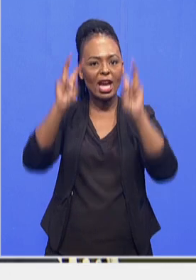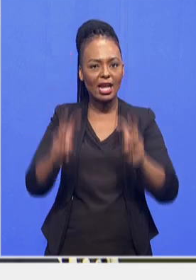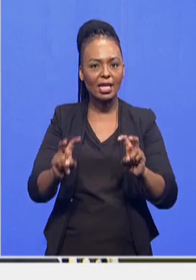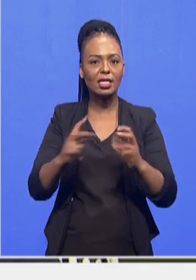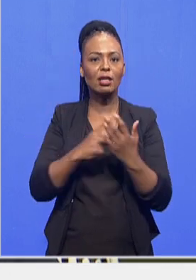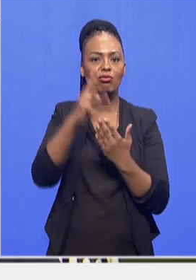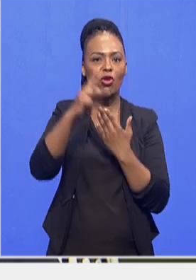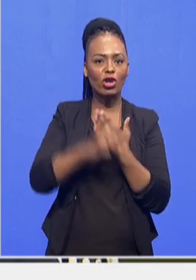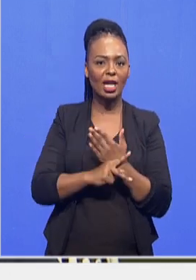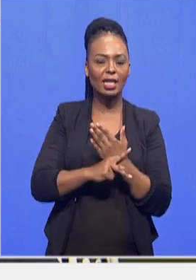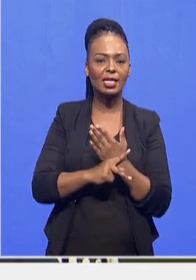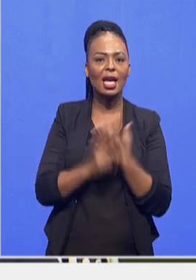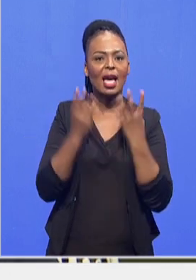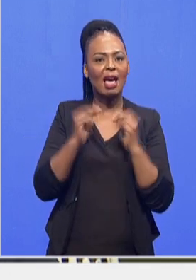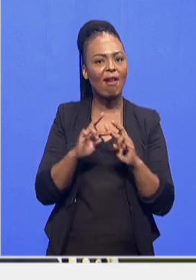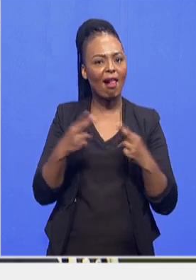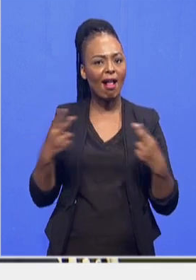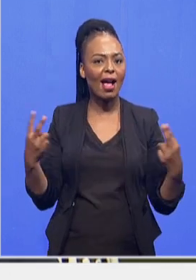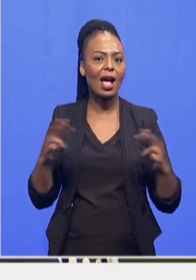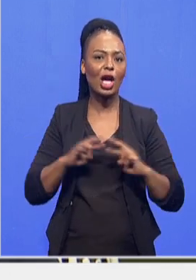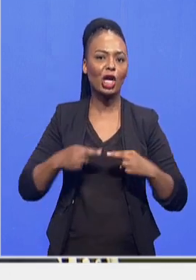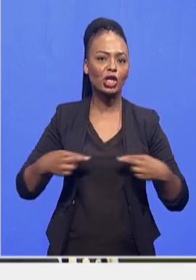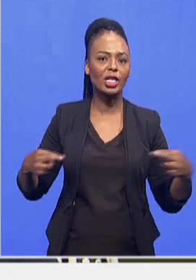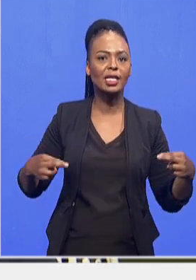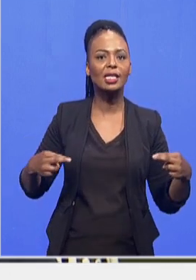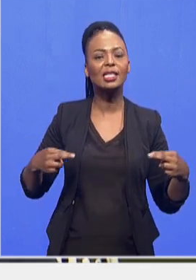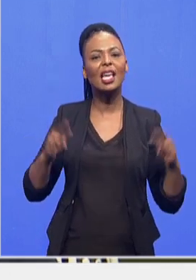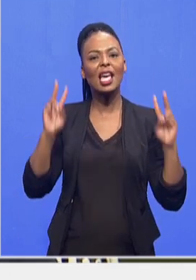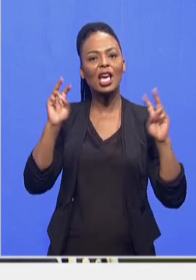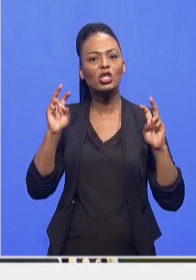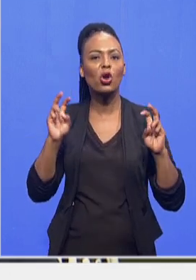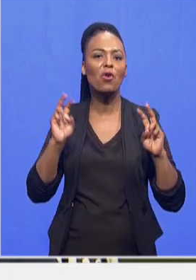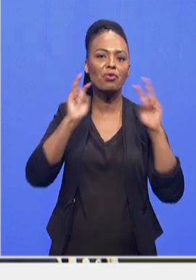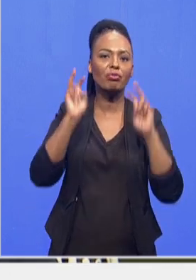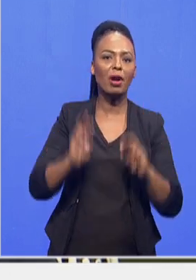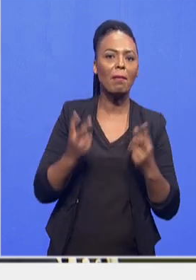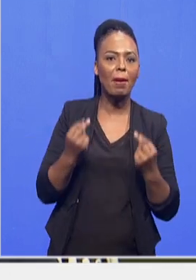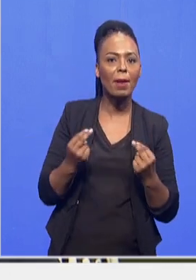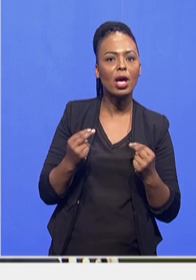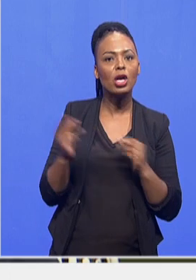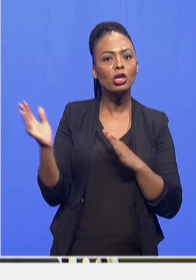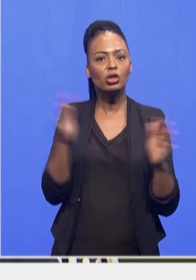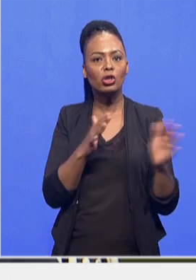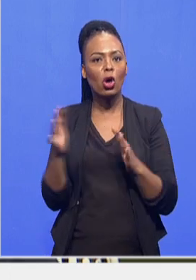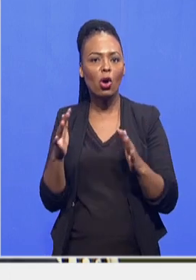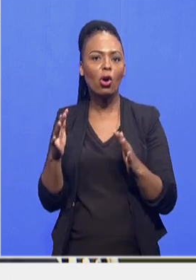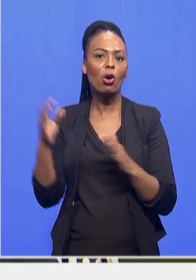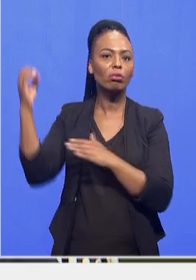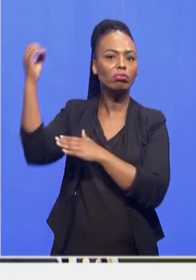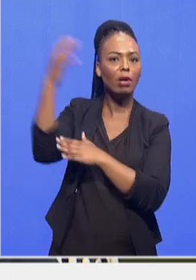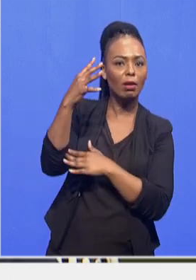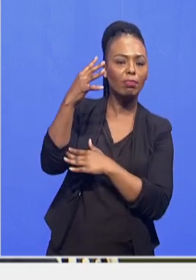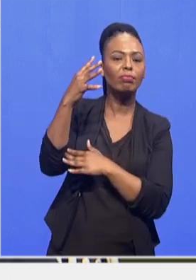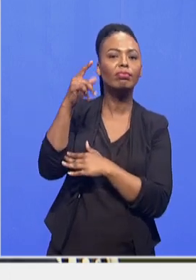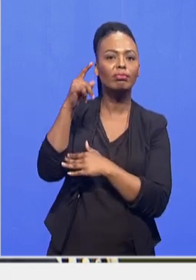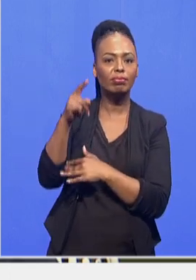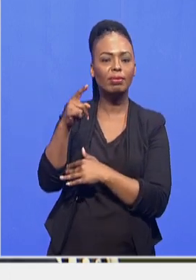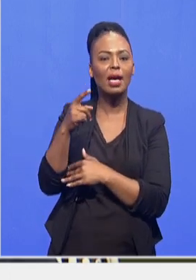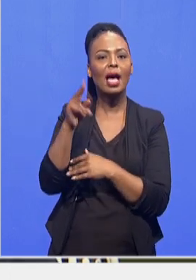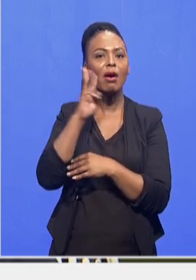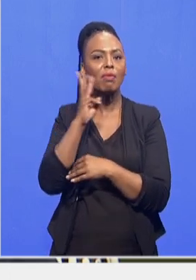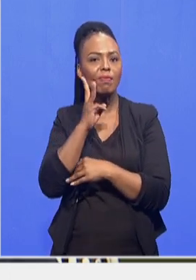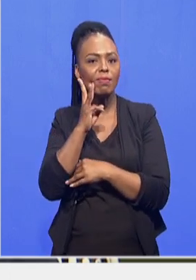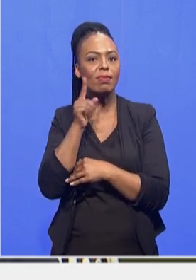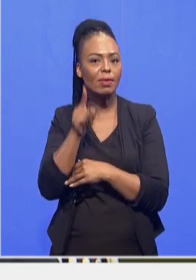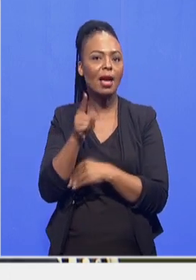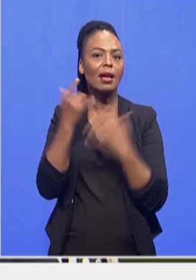have vast resources in terms of renewables, plenty of solar, plenty of wind, plenty of small hydro projects that can actually be